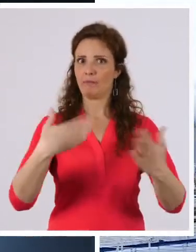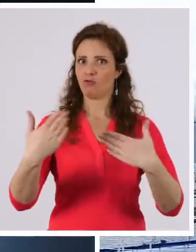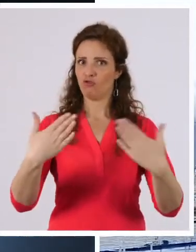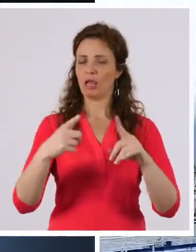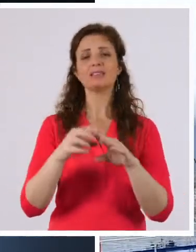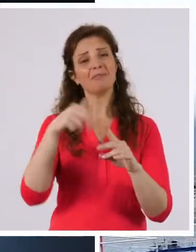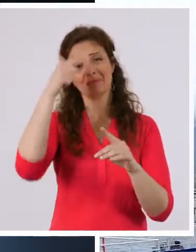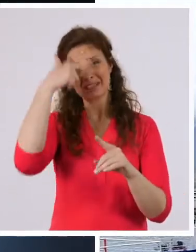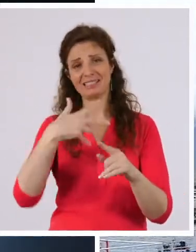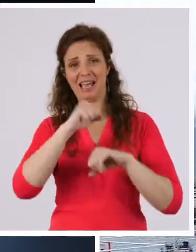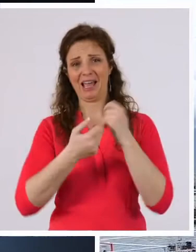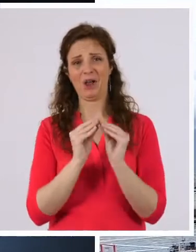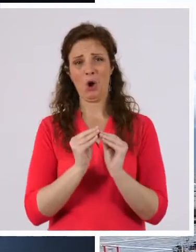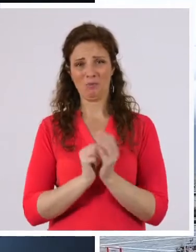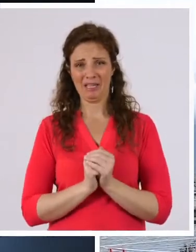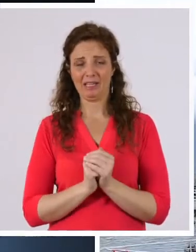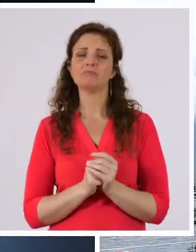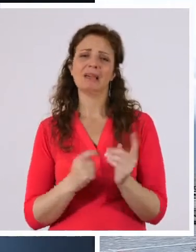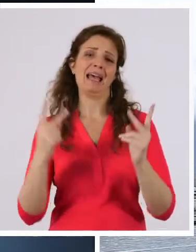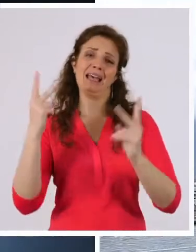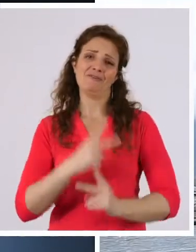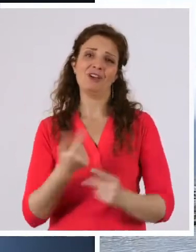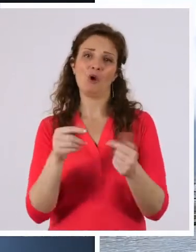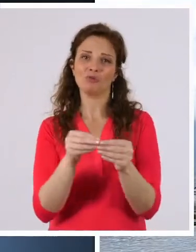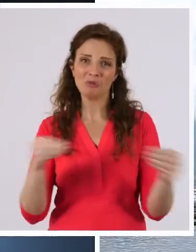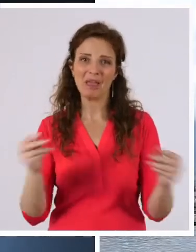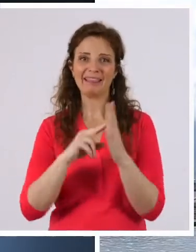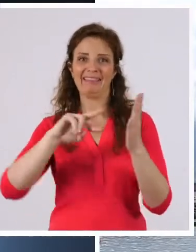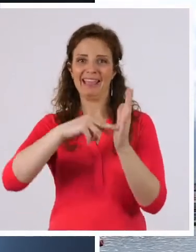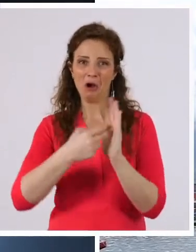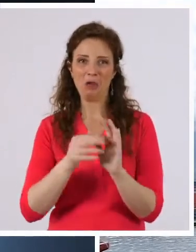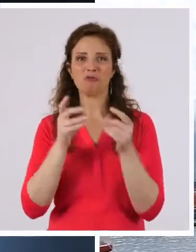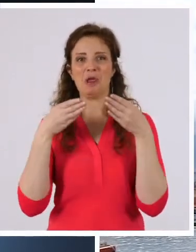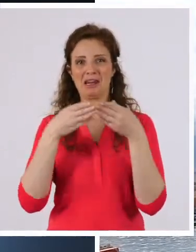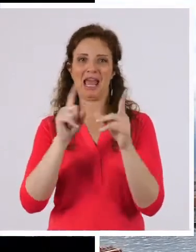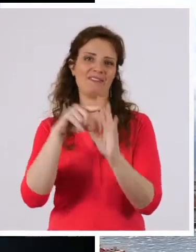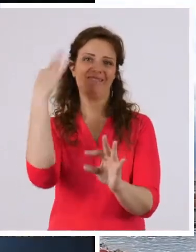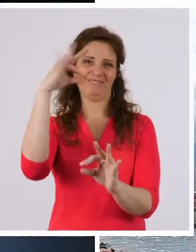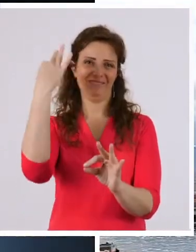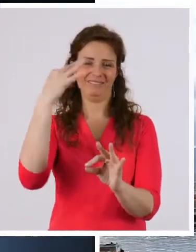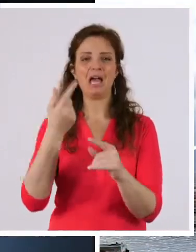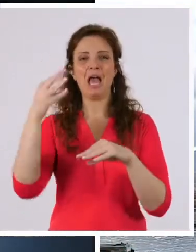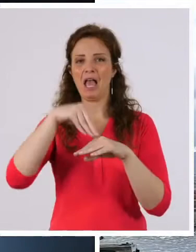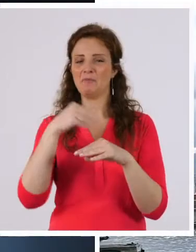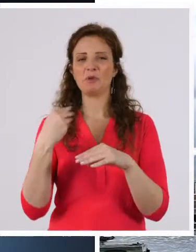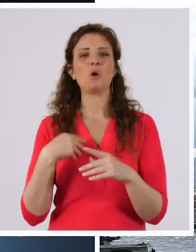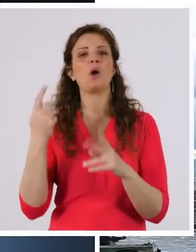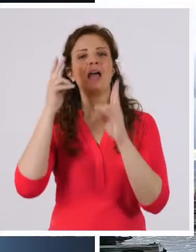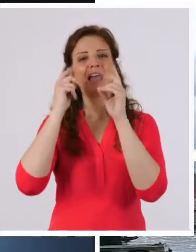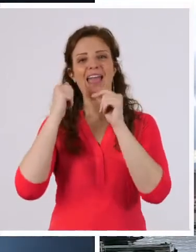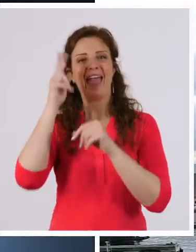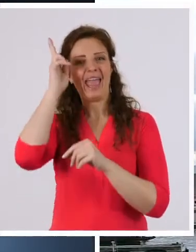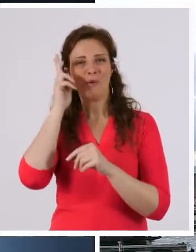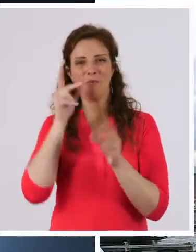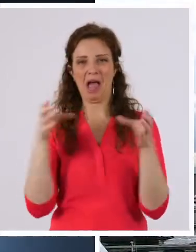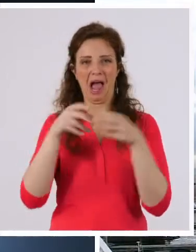in case of emergency. Although the high technological level of this ship and the training and skills of our crew members